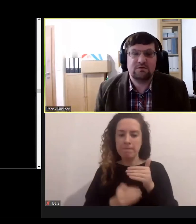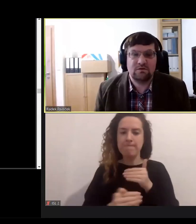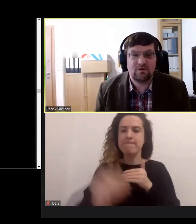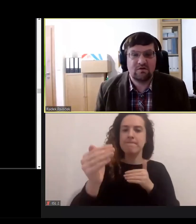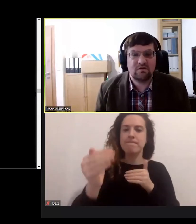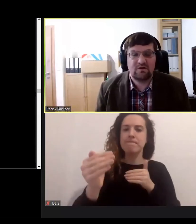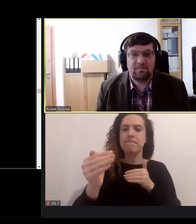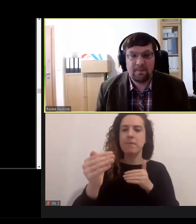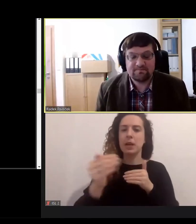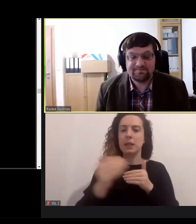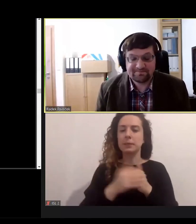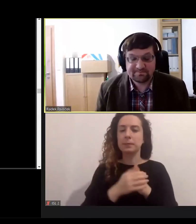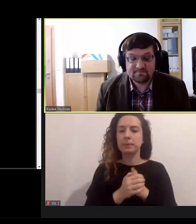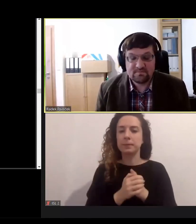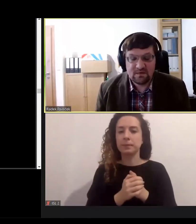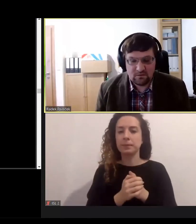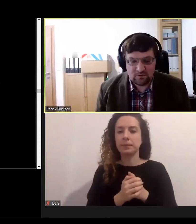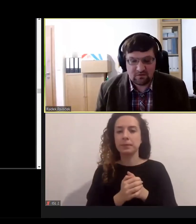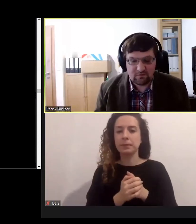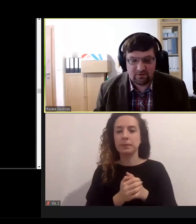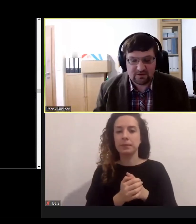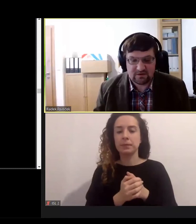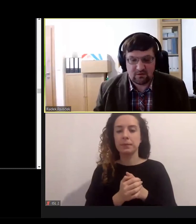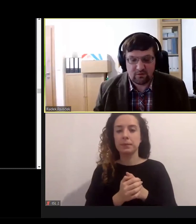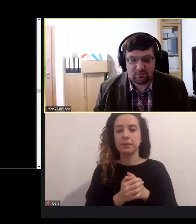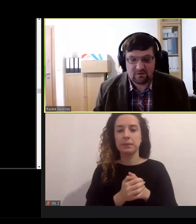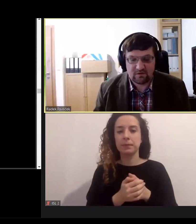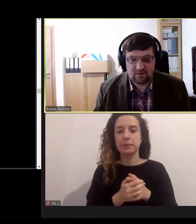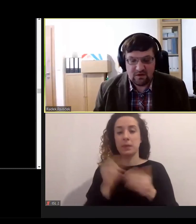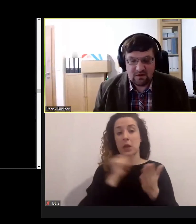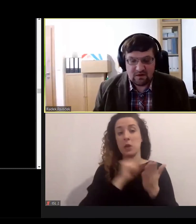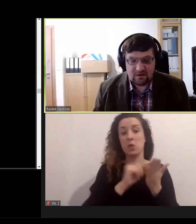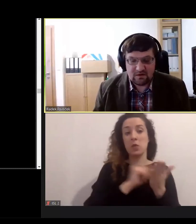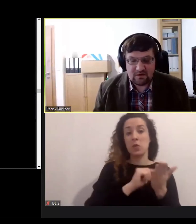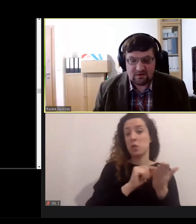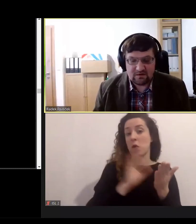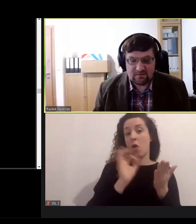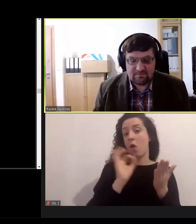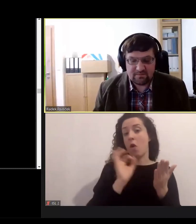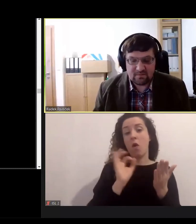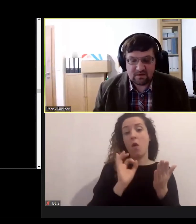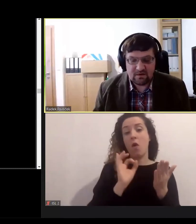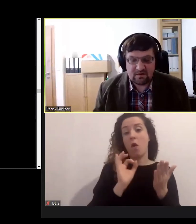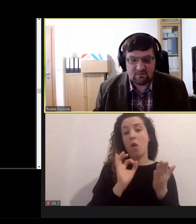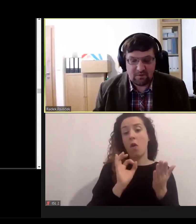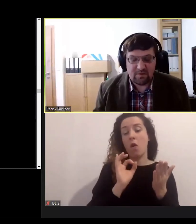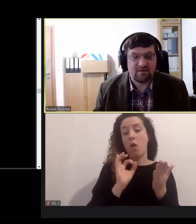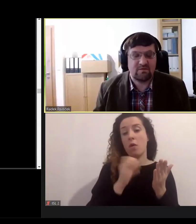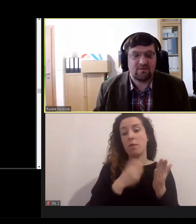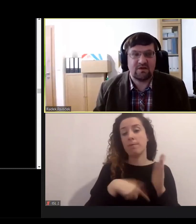regarding the audio and video quality during the lessons, which were